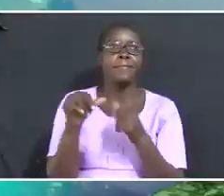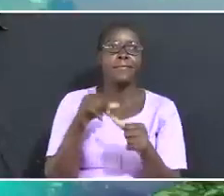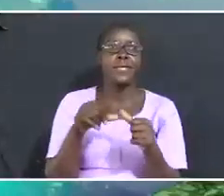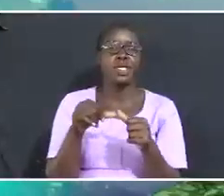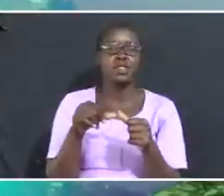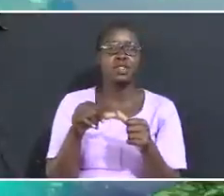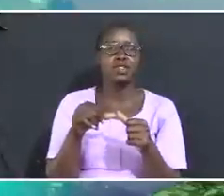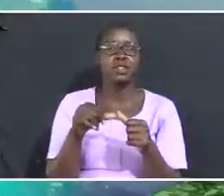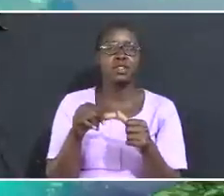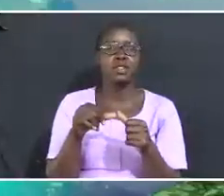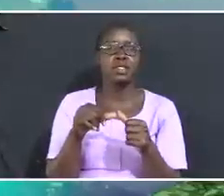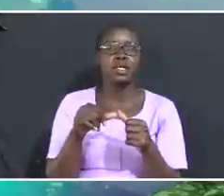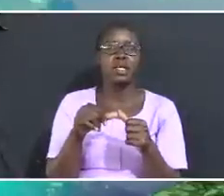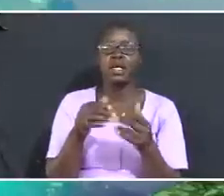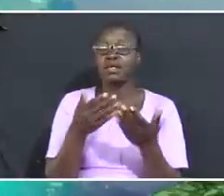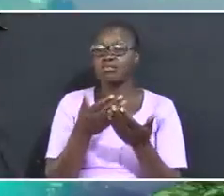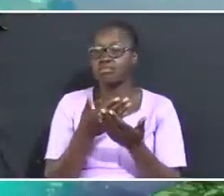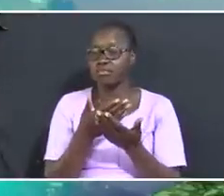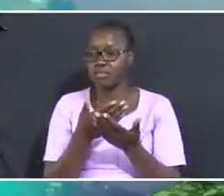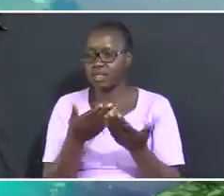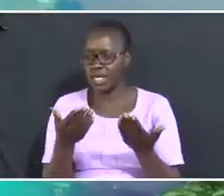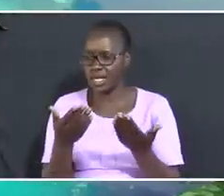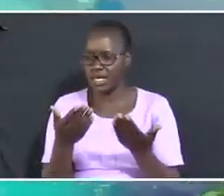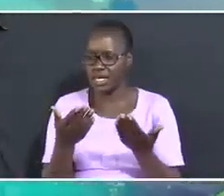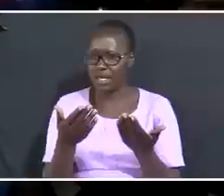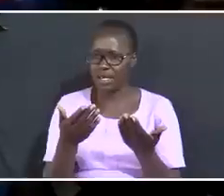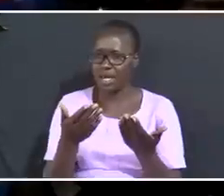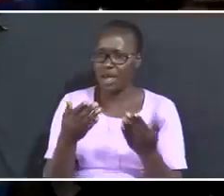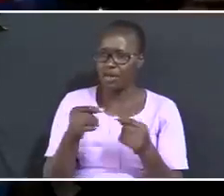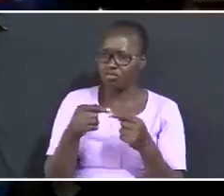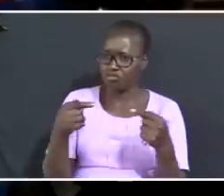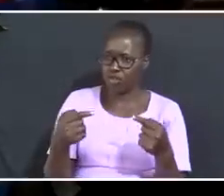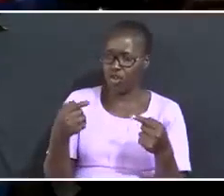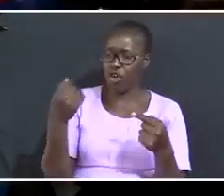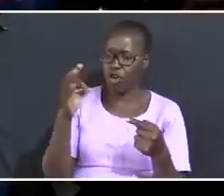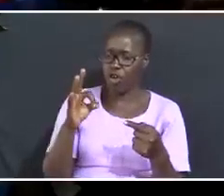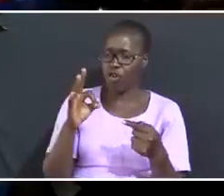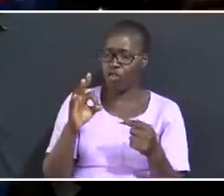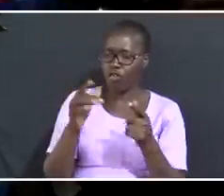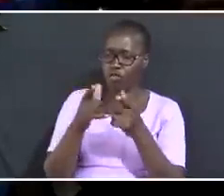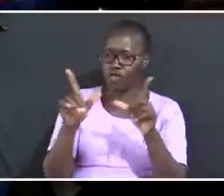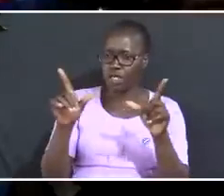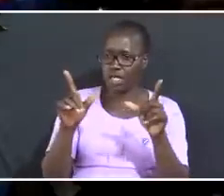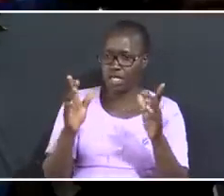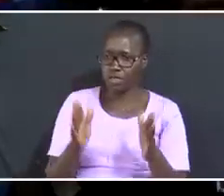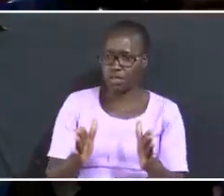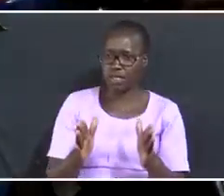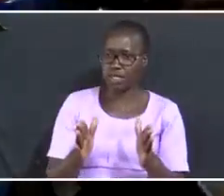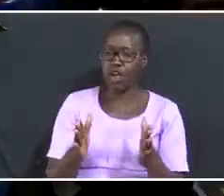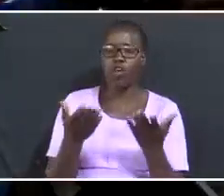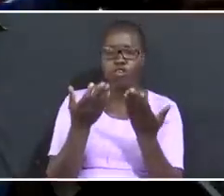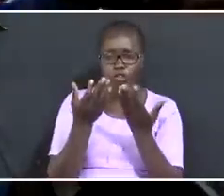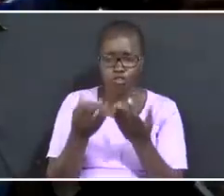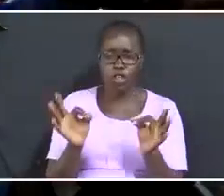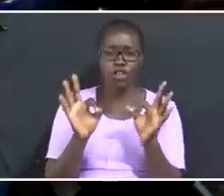about the irony of liberty, the irony of freedom.